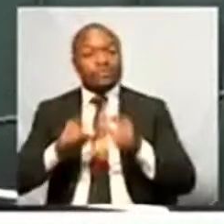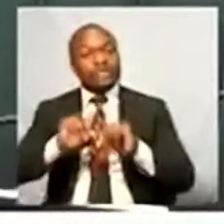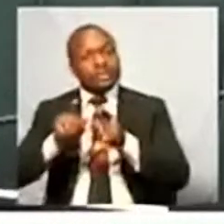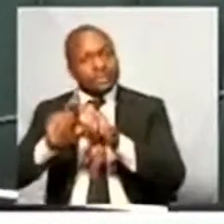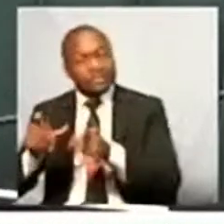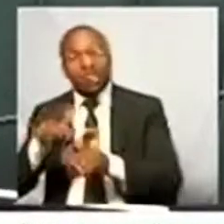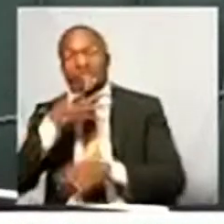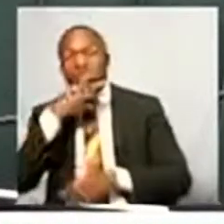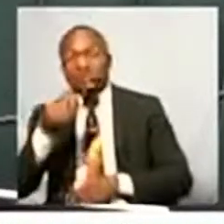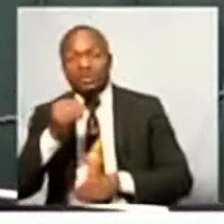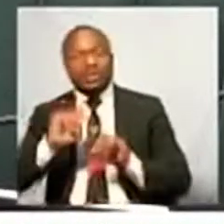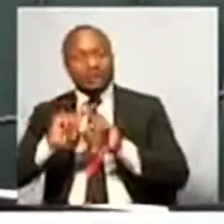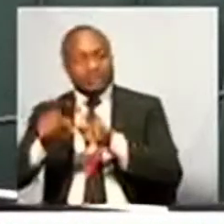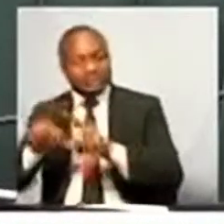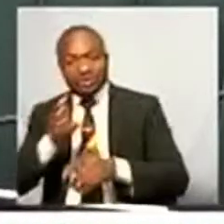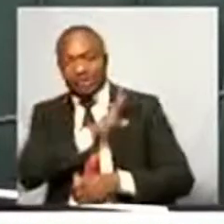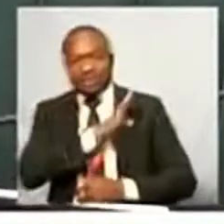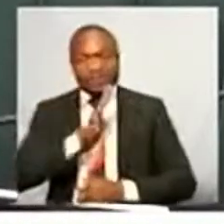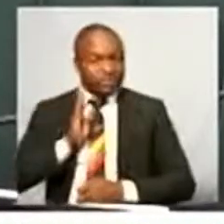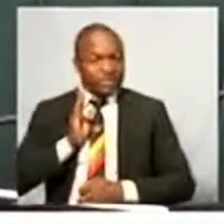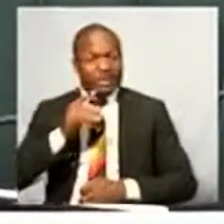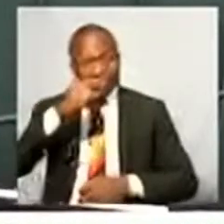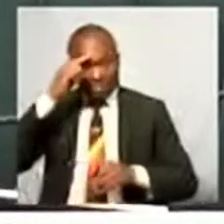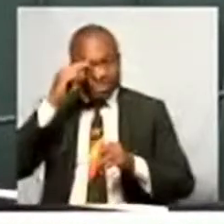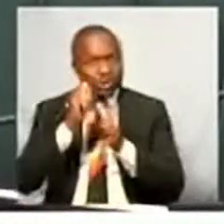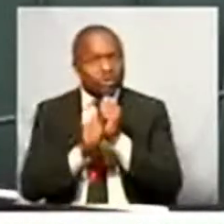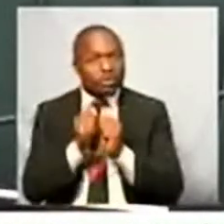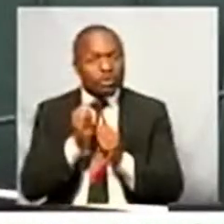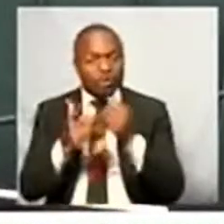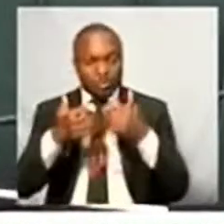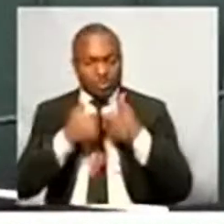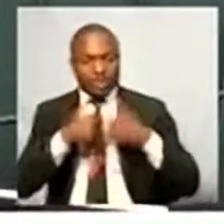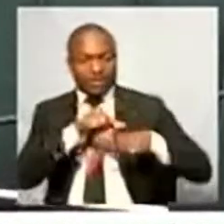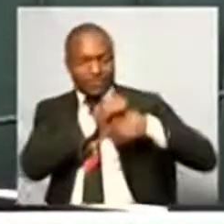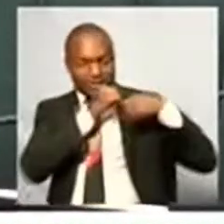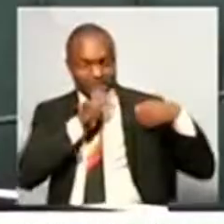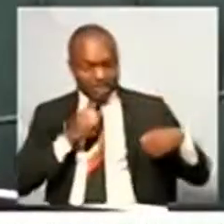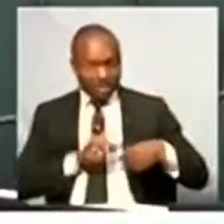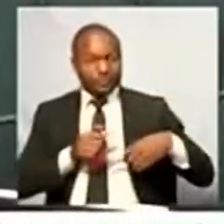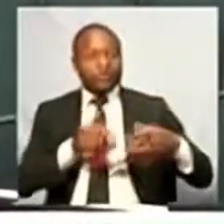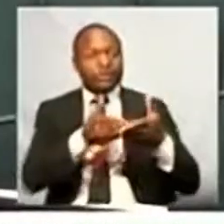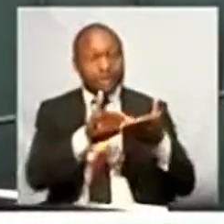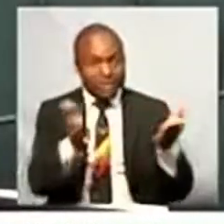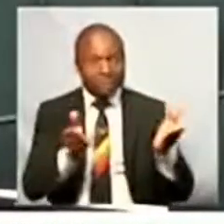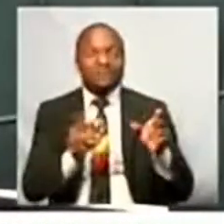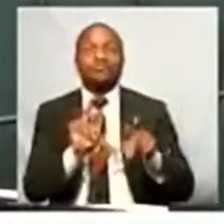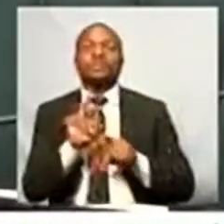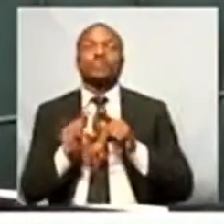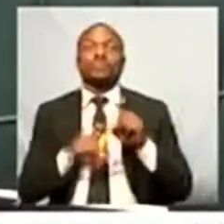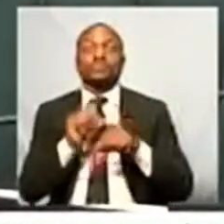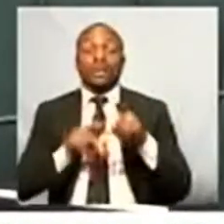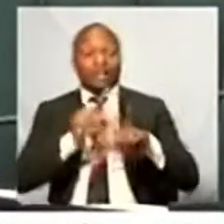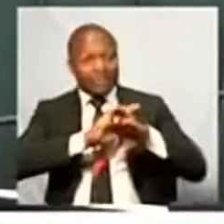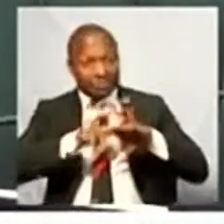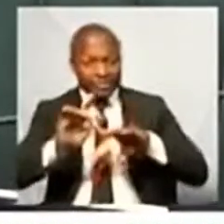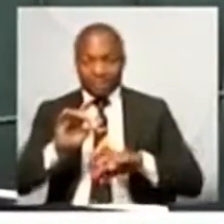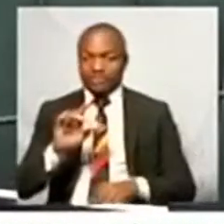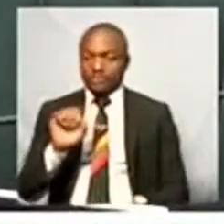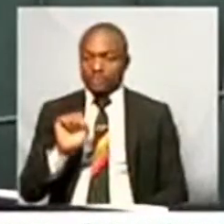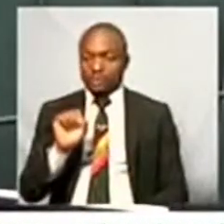in different boards. It's because we have that heart for these people. So in the absence of the